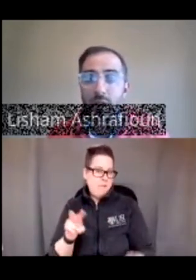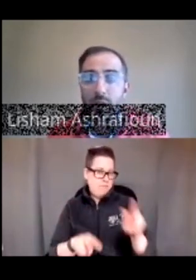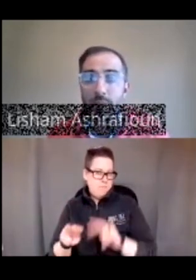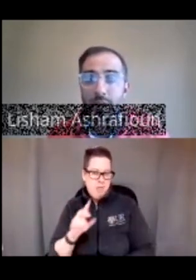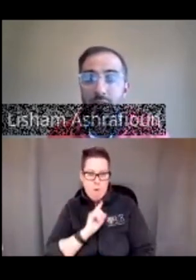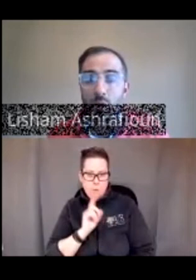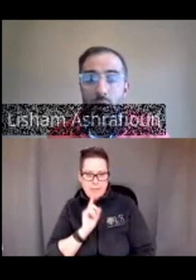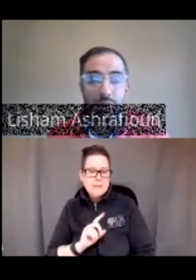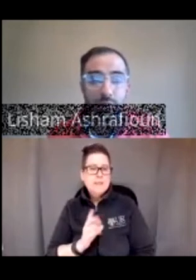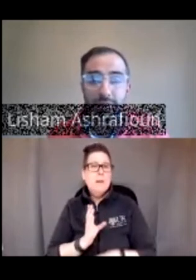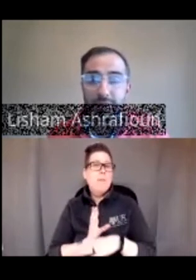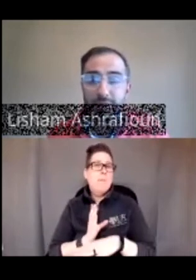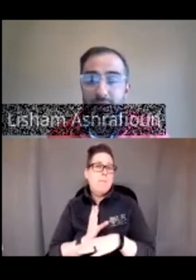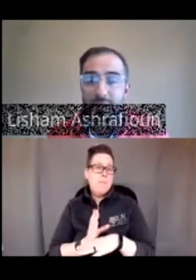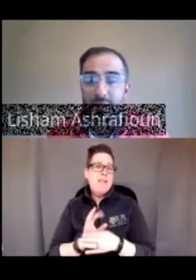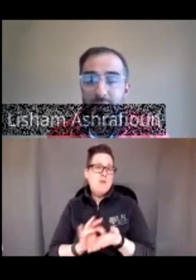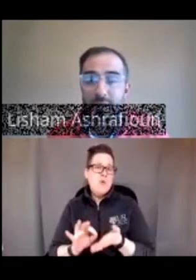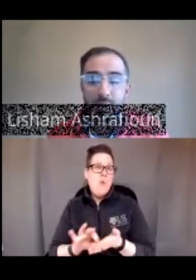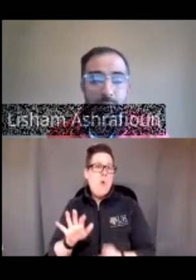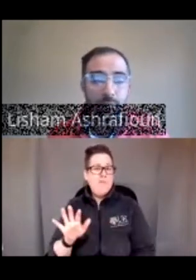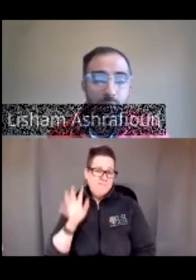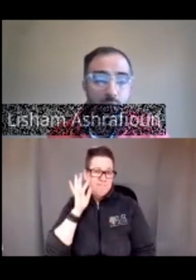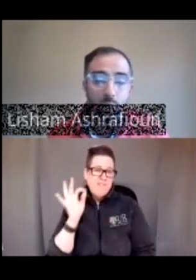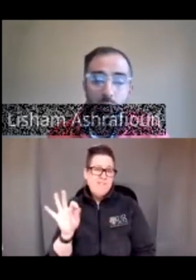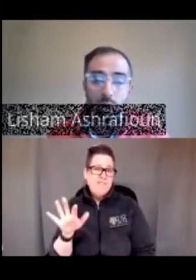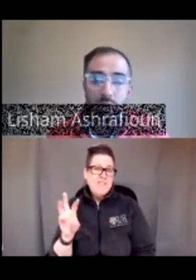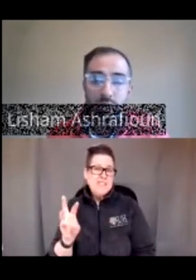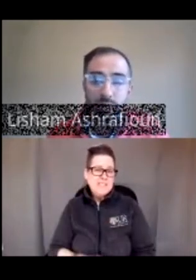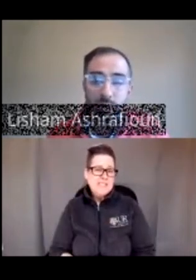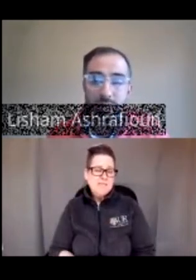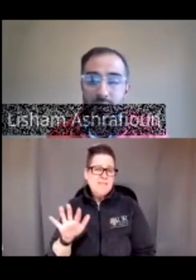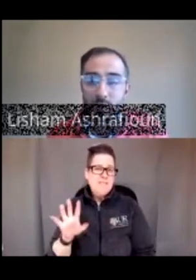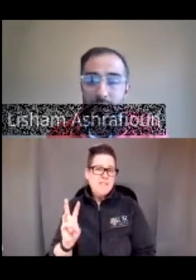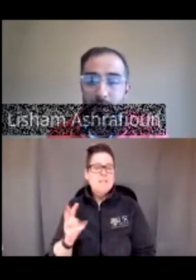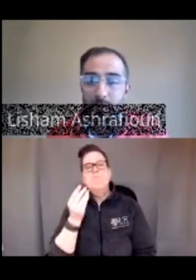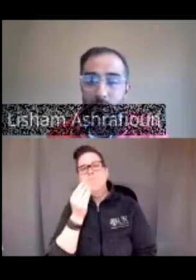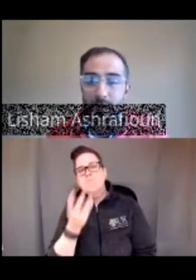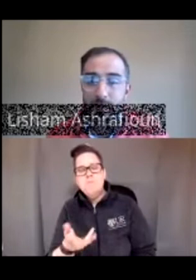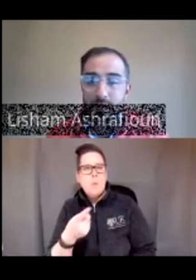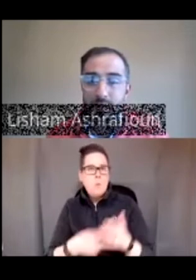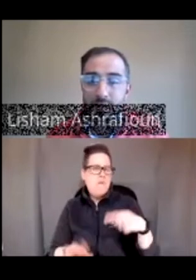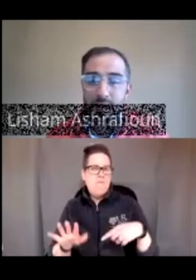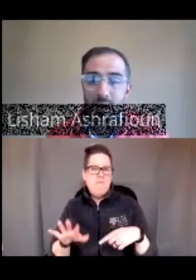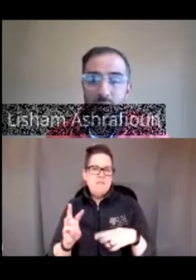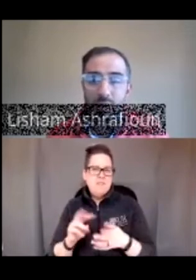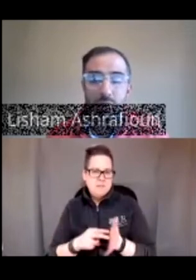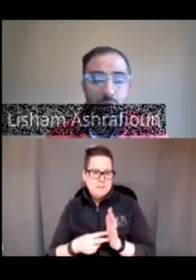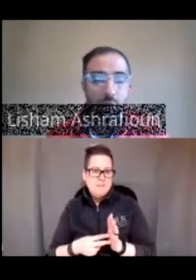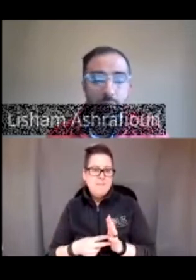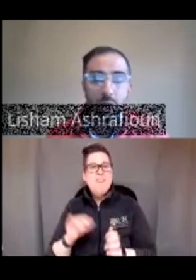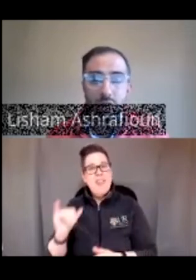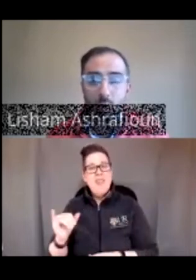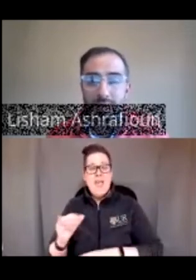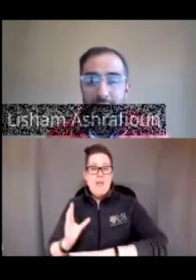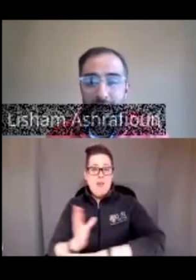found a mean score of nearly 56. So just to give you a sense of what that means, the scale is